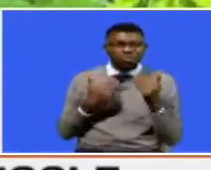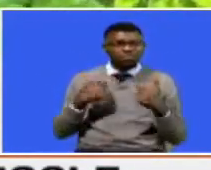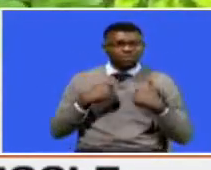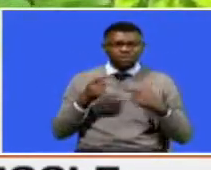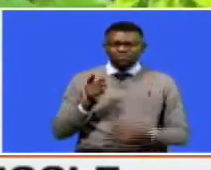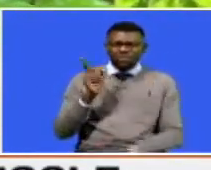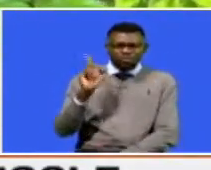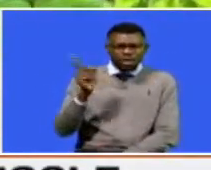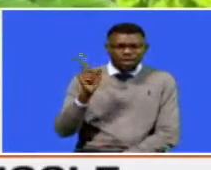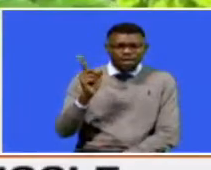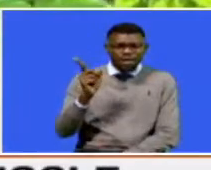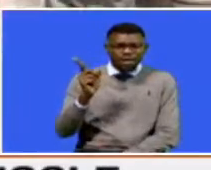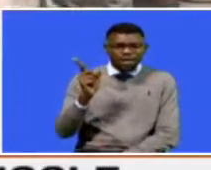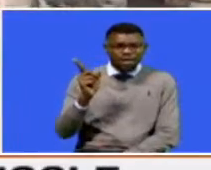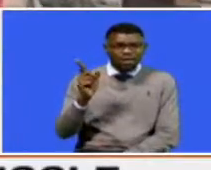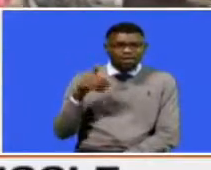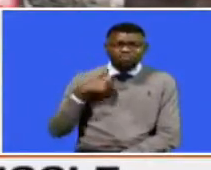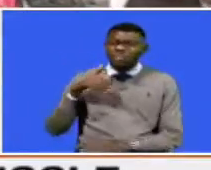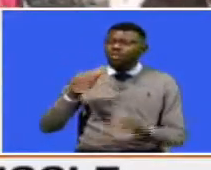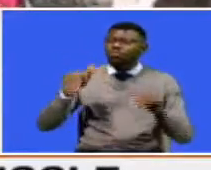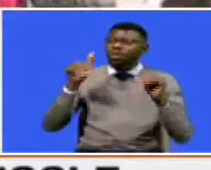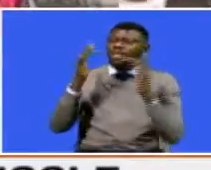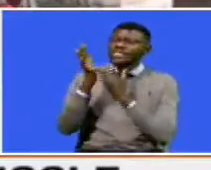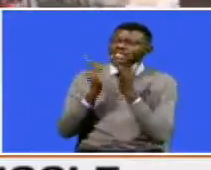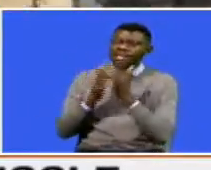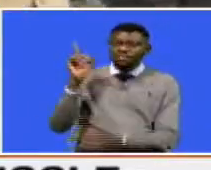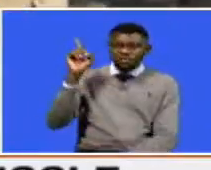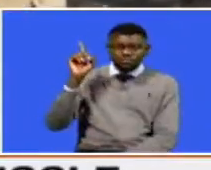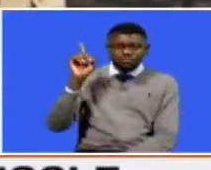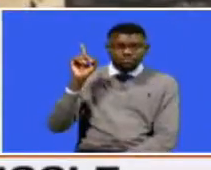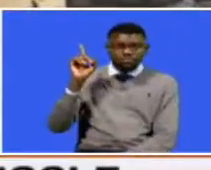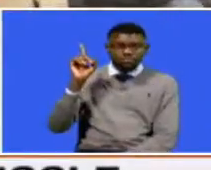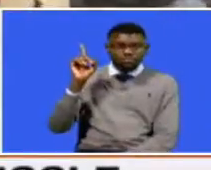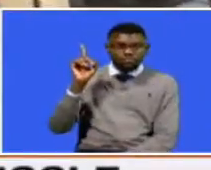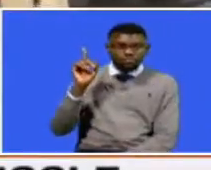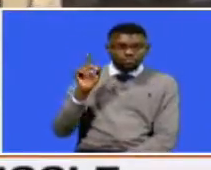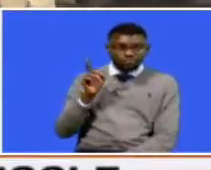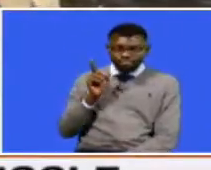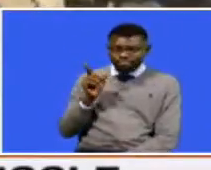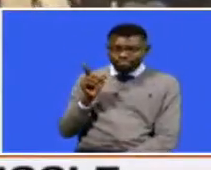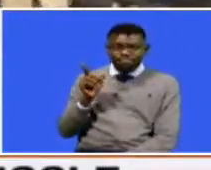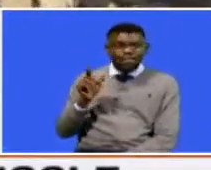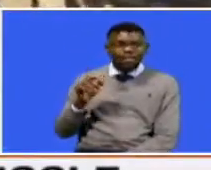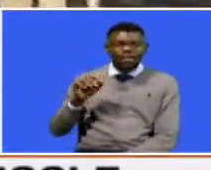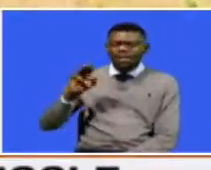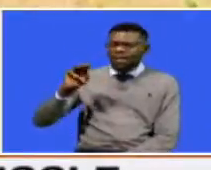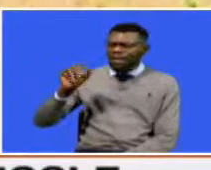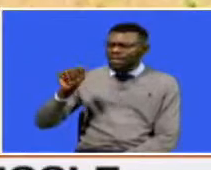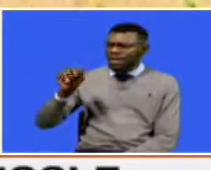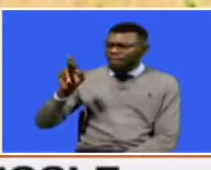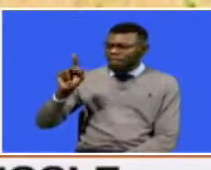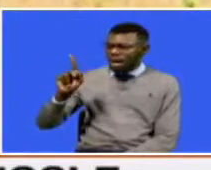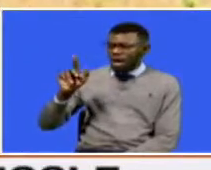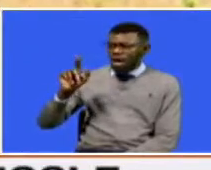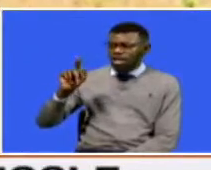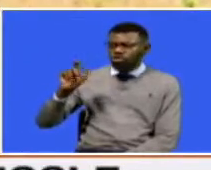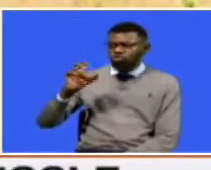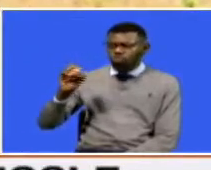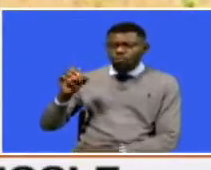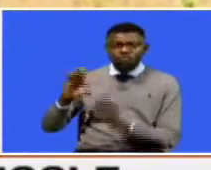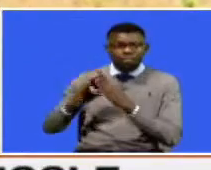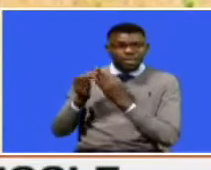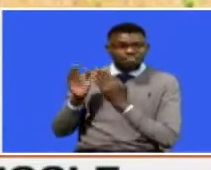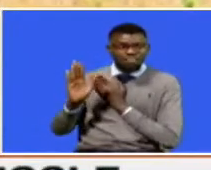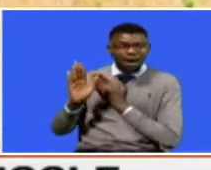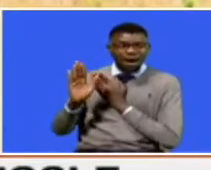Wewe, wacha mimi ningoje Yesu hapa. Jennifer Toa, daughter of the late Mark Kiptarbei Toa, expressed her family's